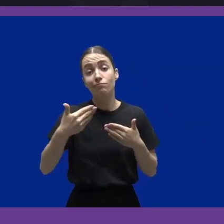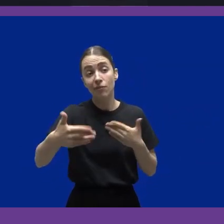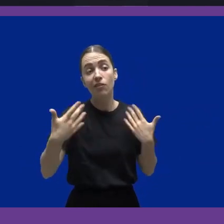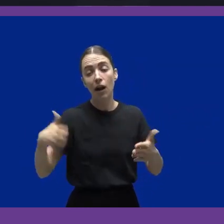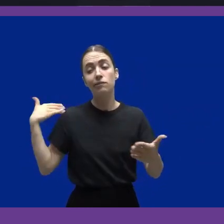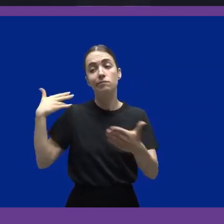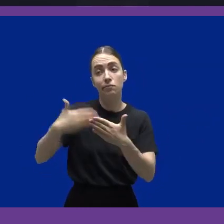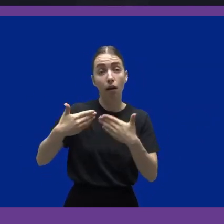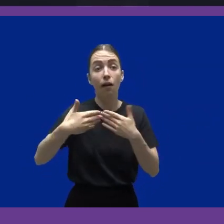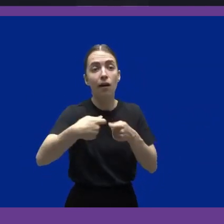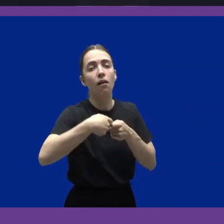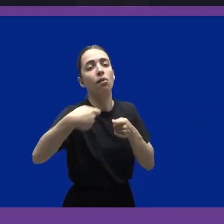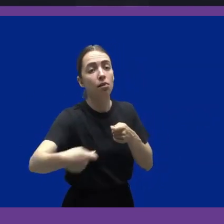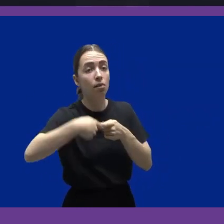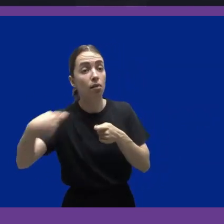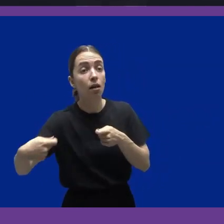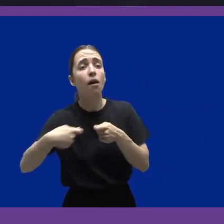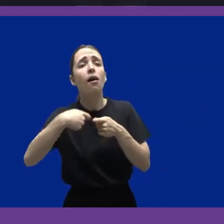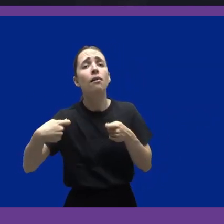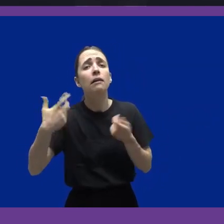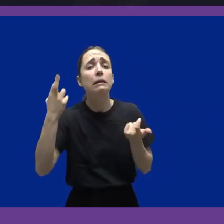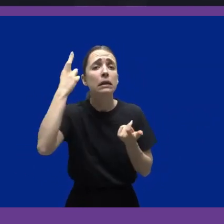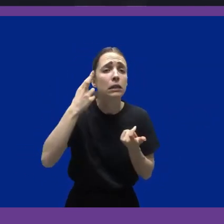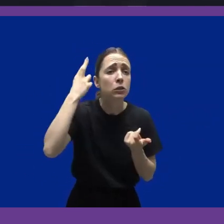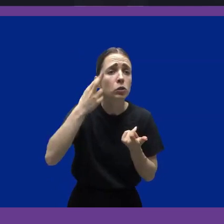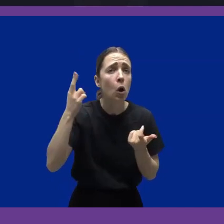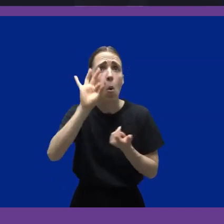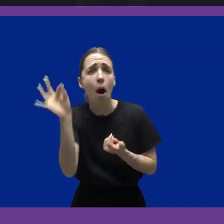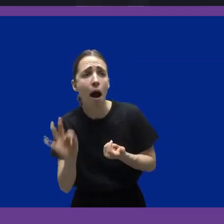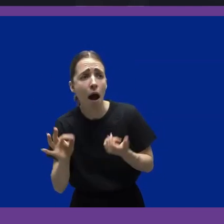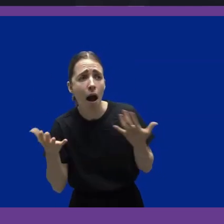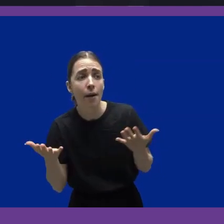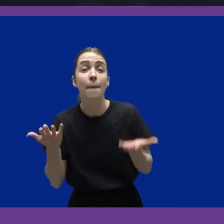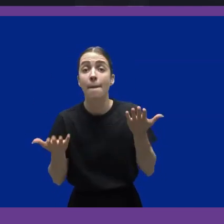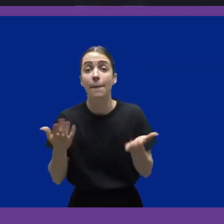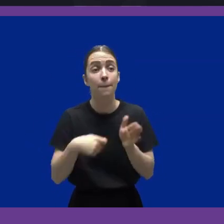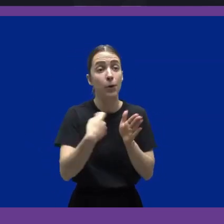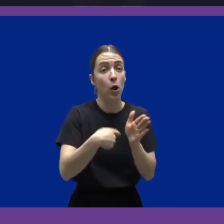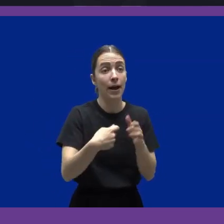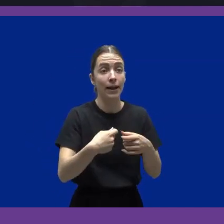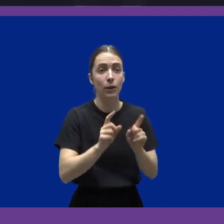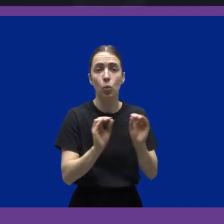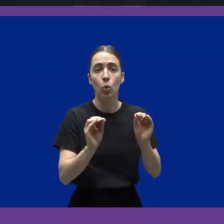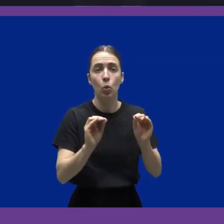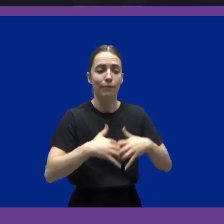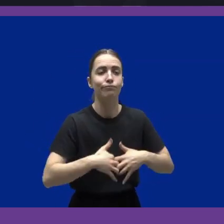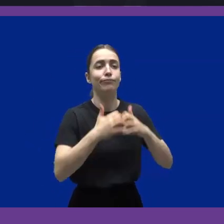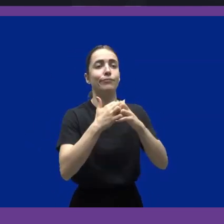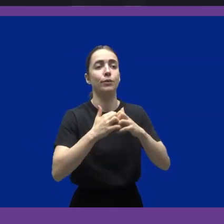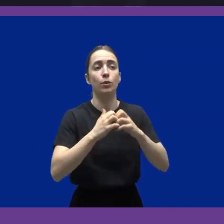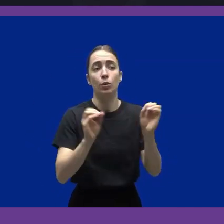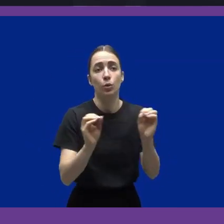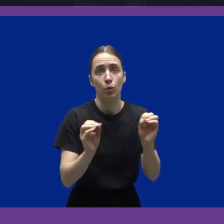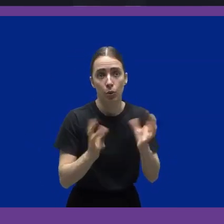consensus building, of the project, which is always difficult and very demanding because of the conflicts with